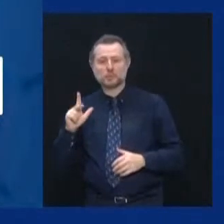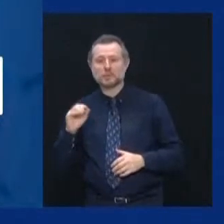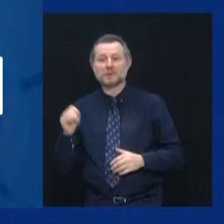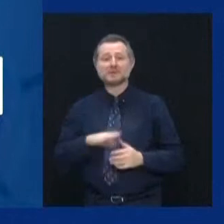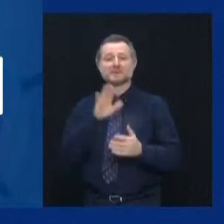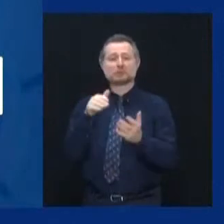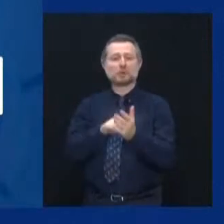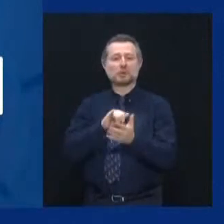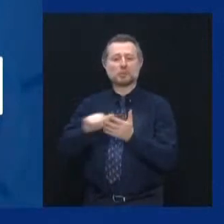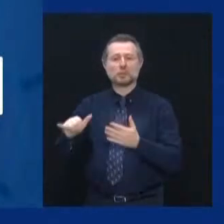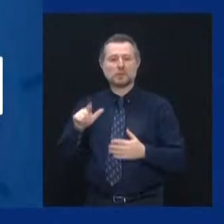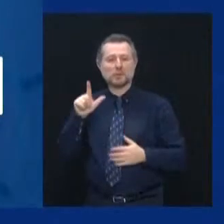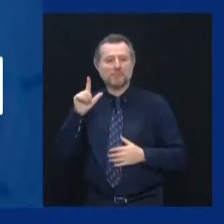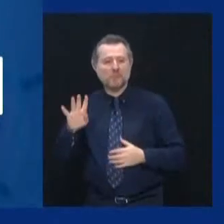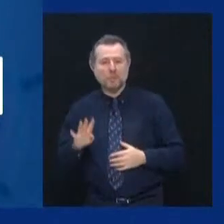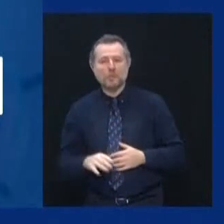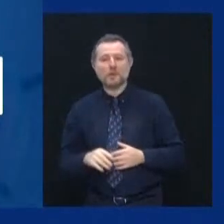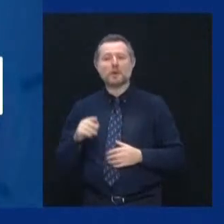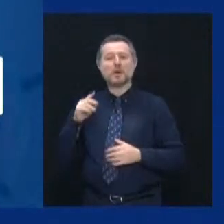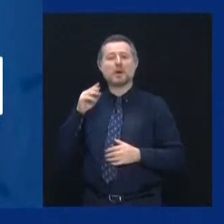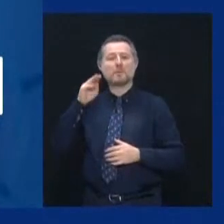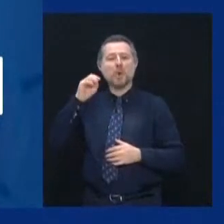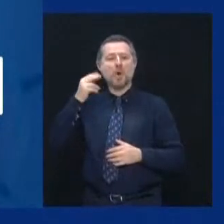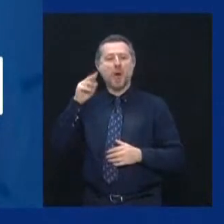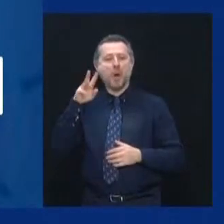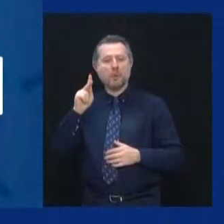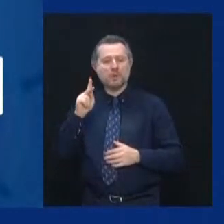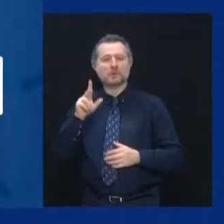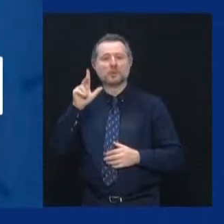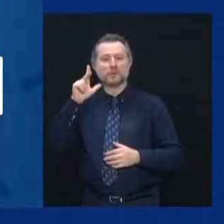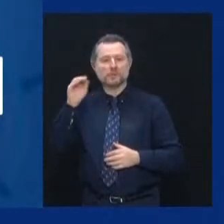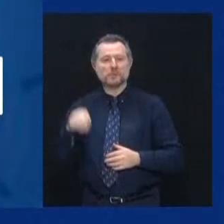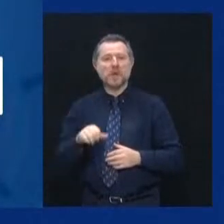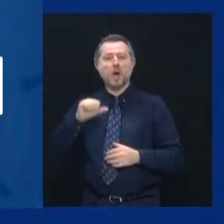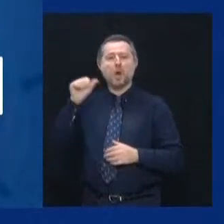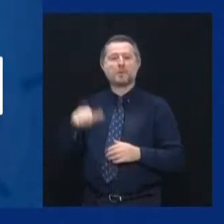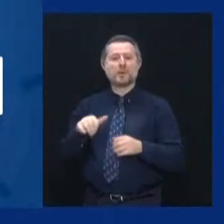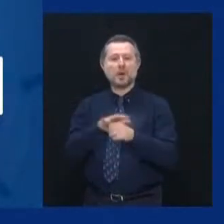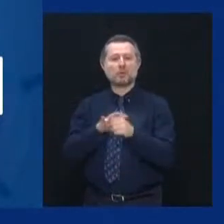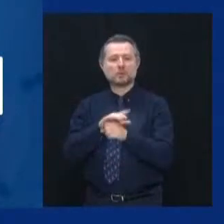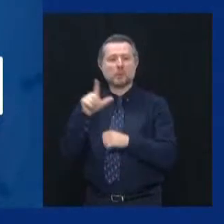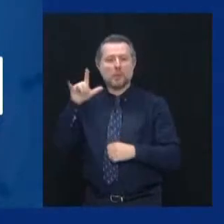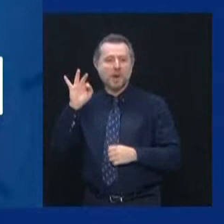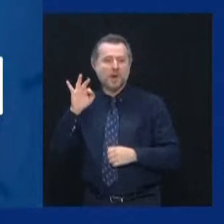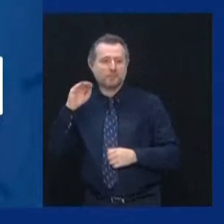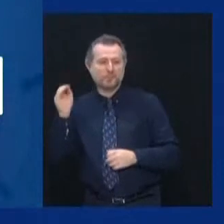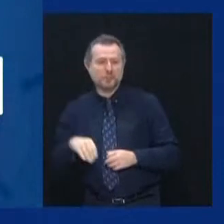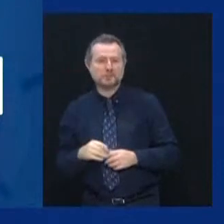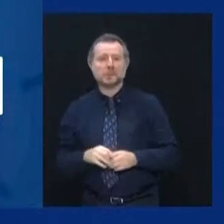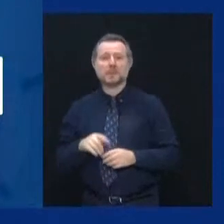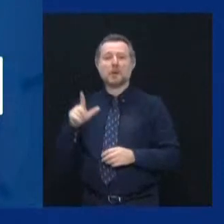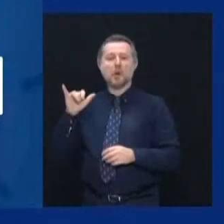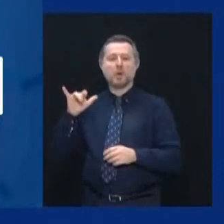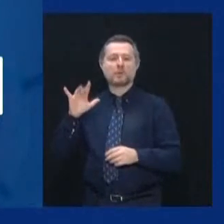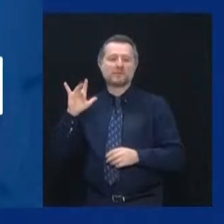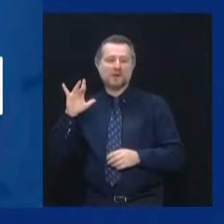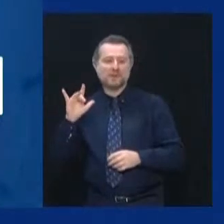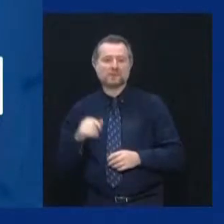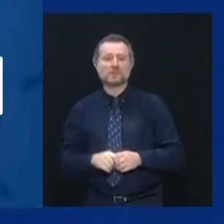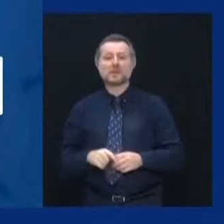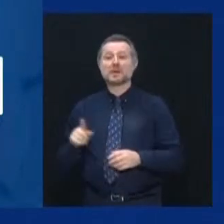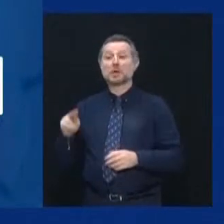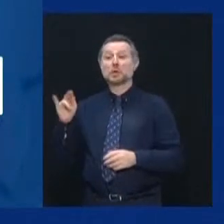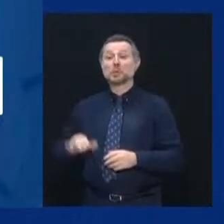24, Mohawk Valley 23, Capital Region 29, Long Island 25, New York City has only done